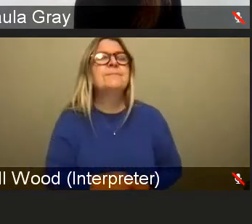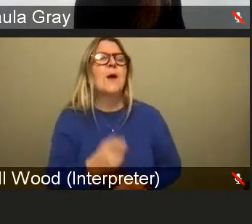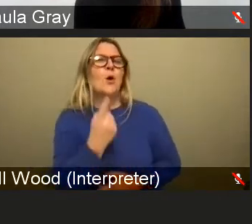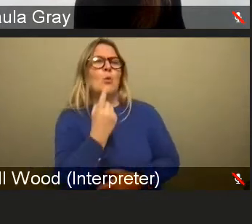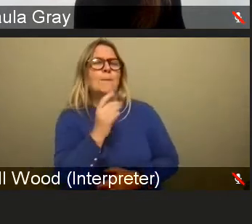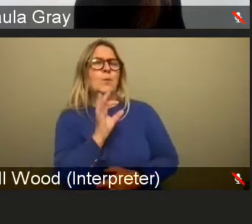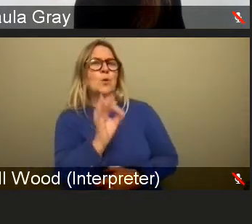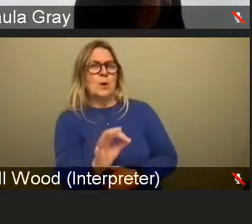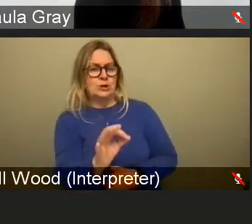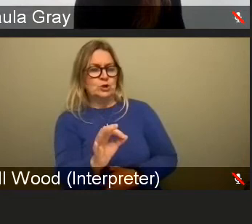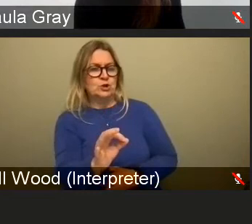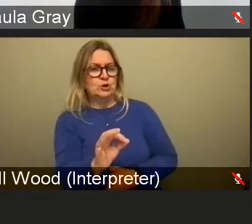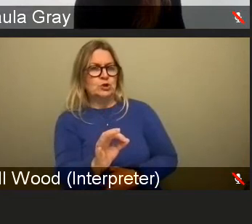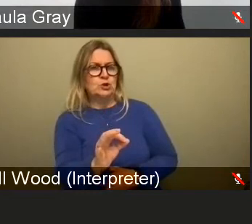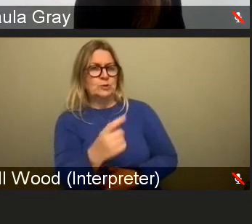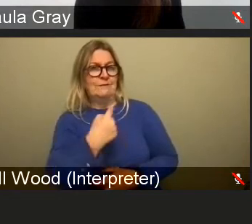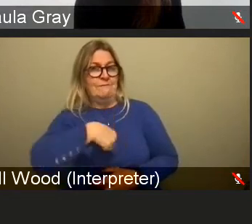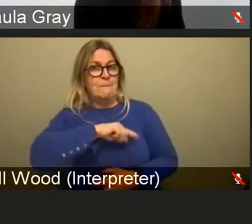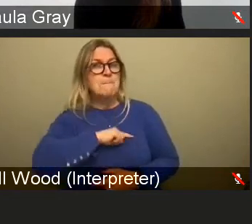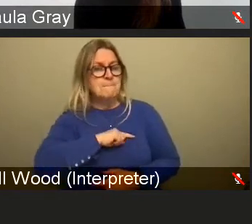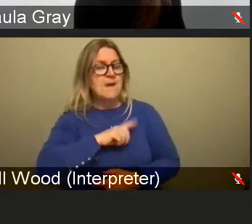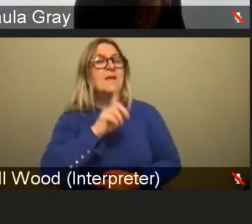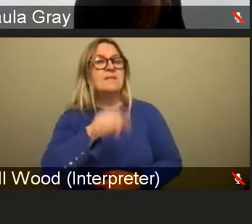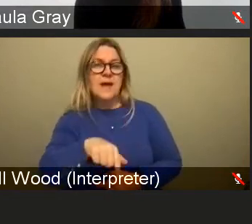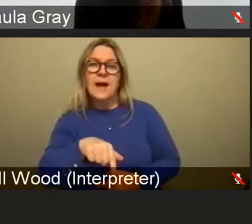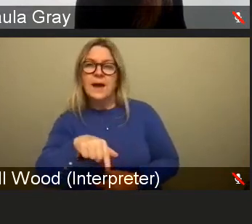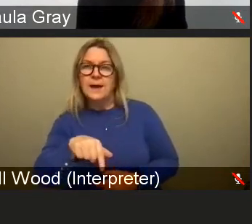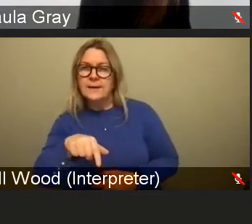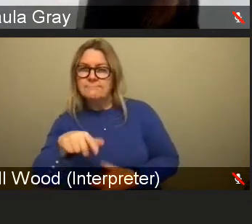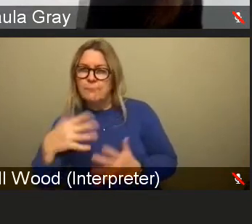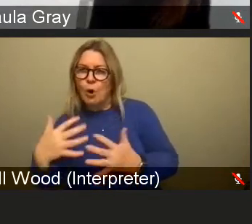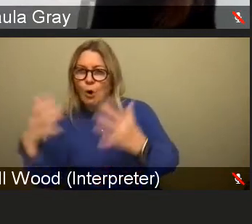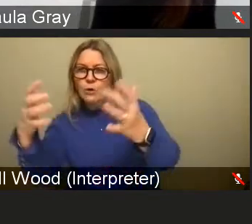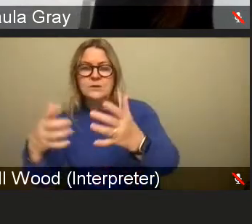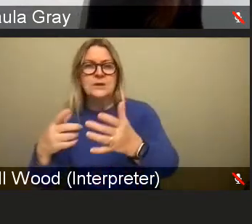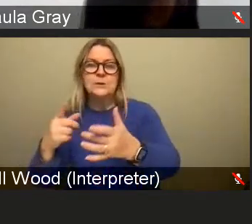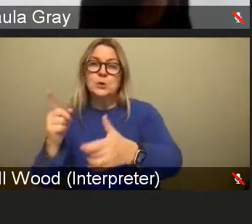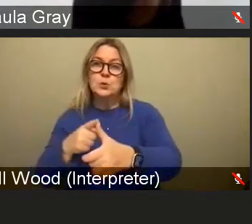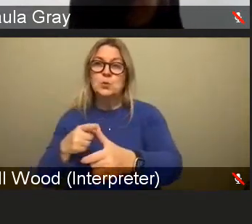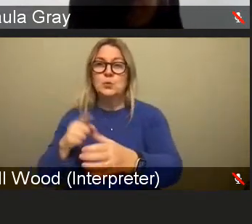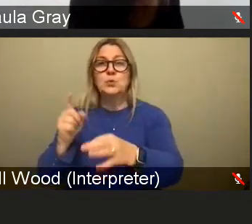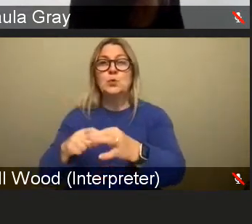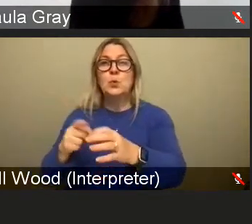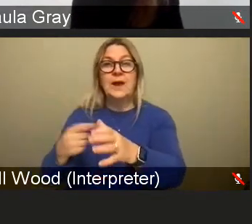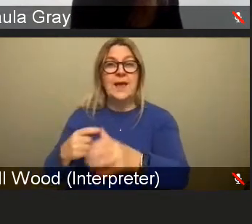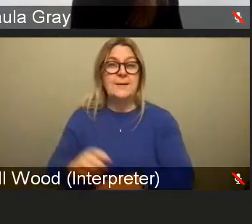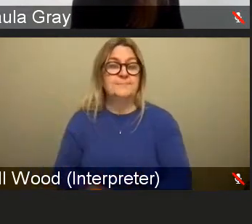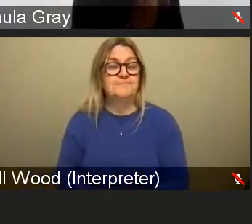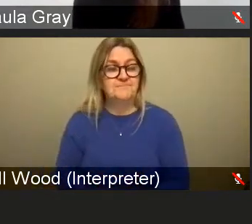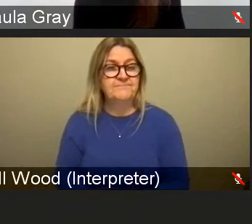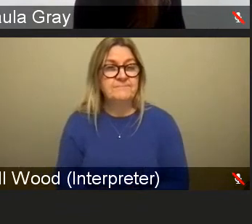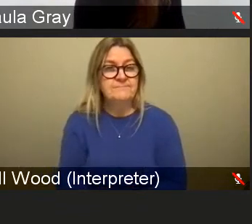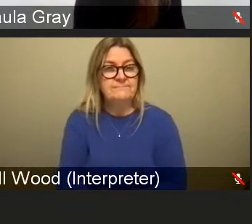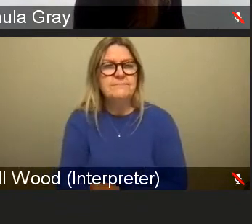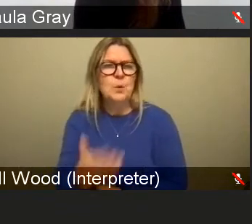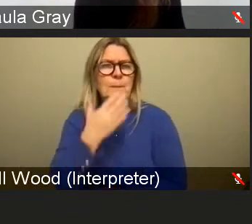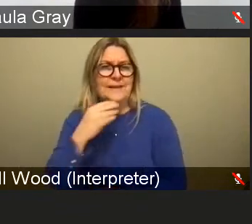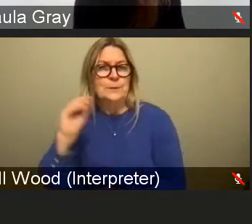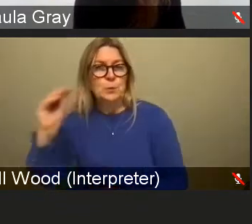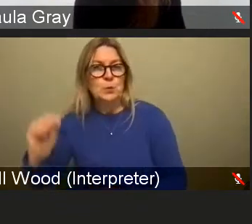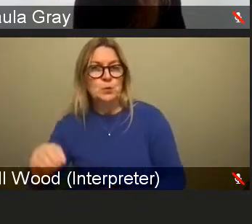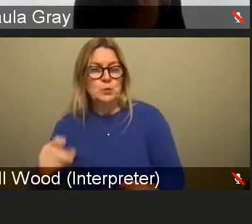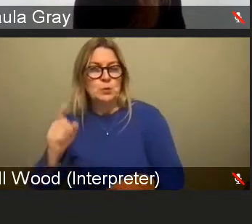questions from our audience. So if you have any questions, please get them in through the Q&A tab on the